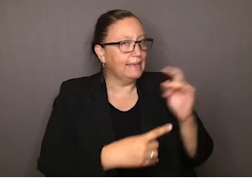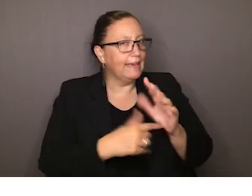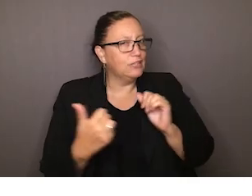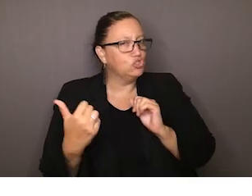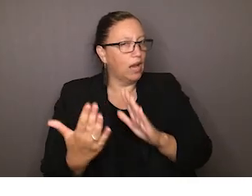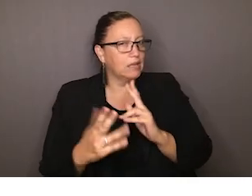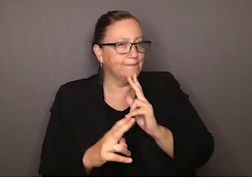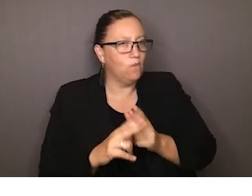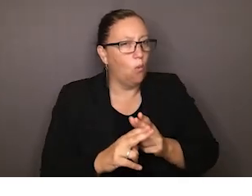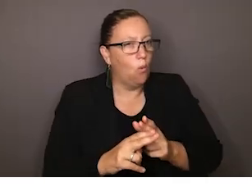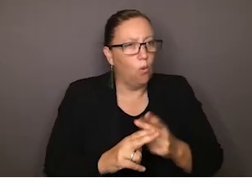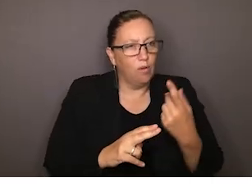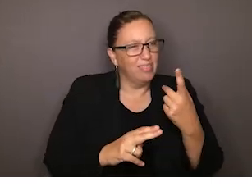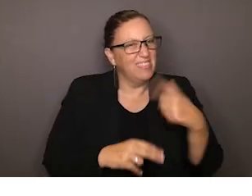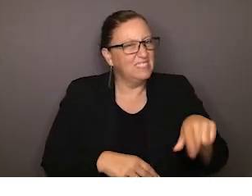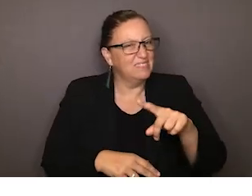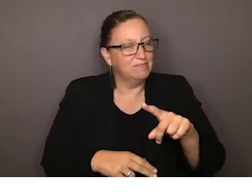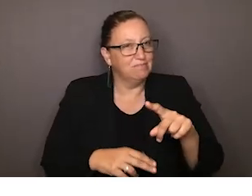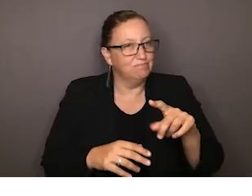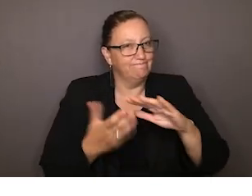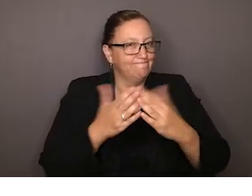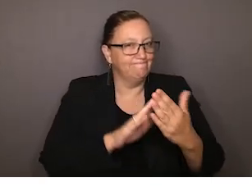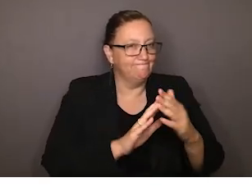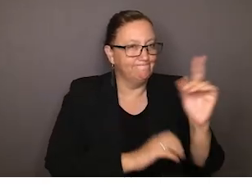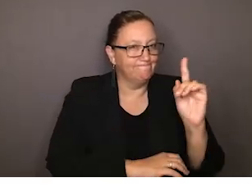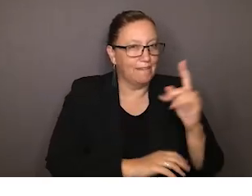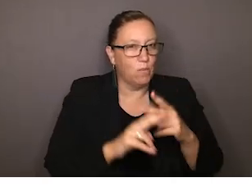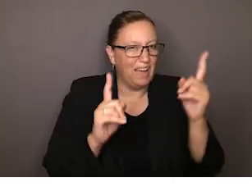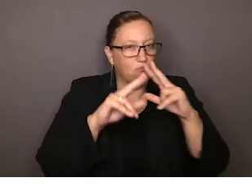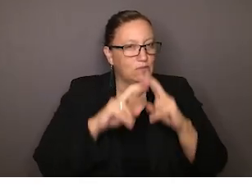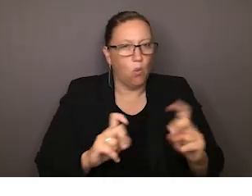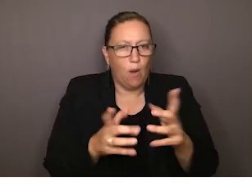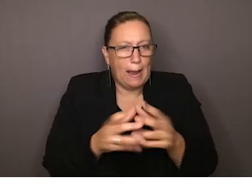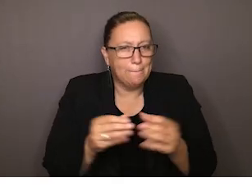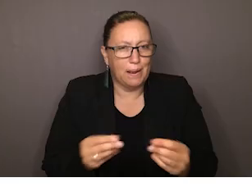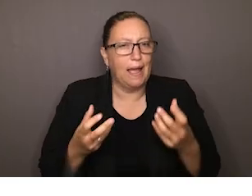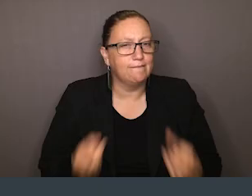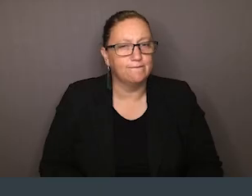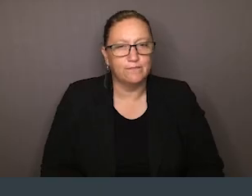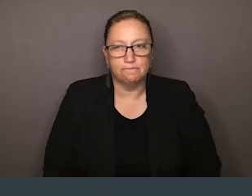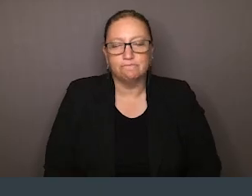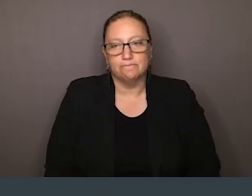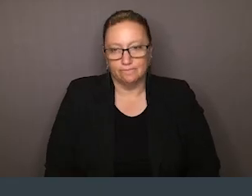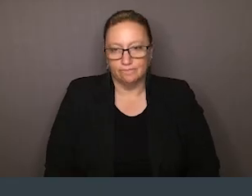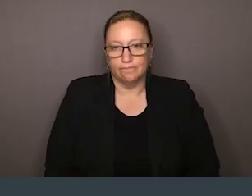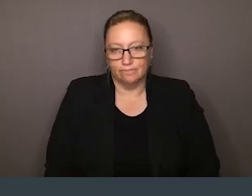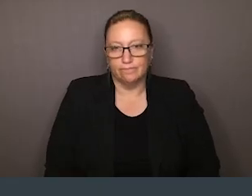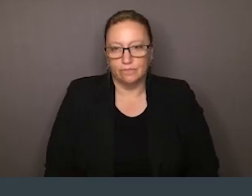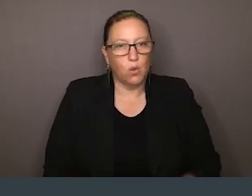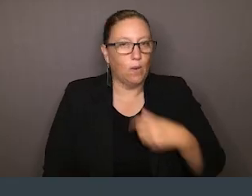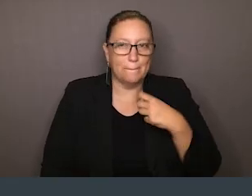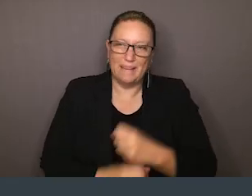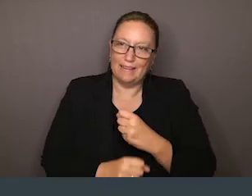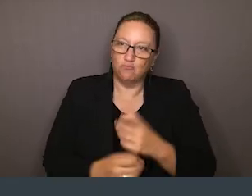as the key challenges for or gaps in current research? Although we are